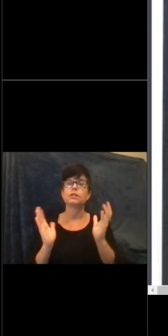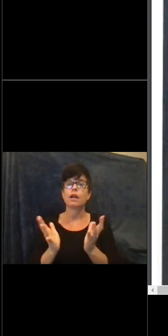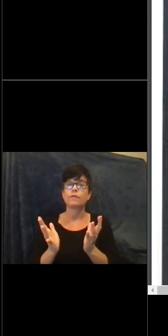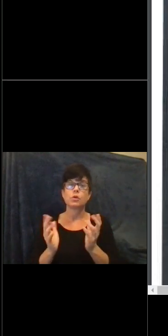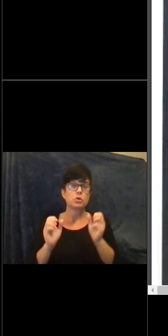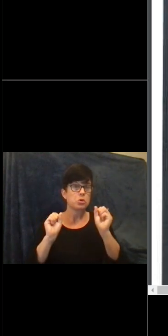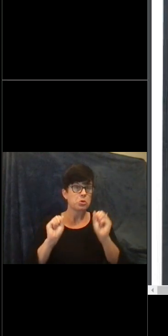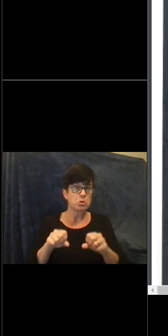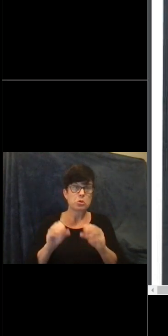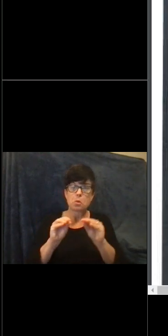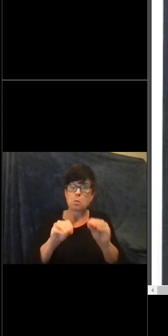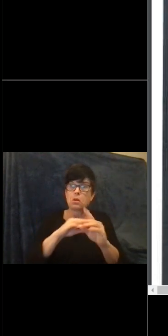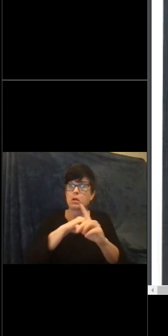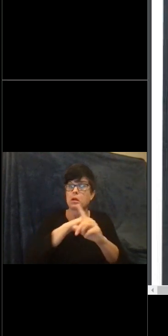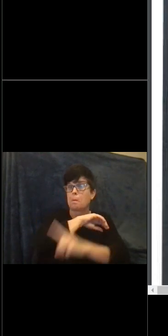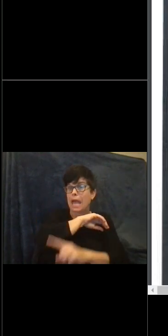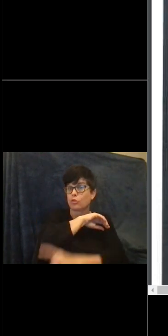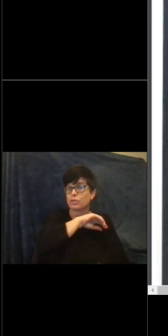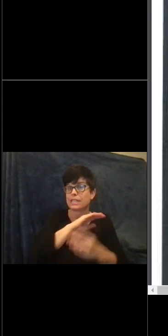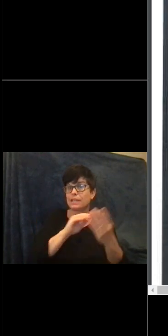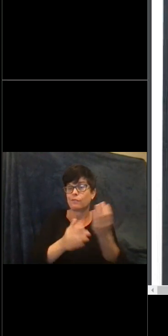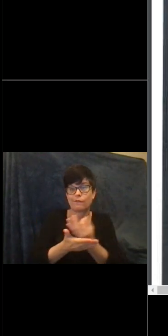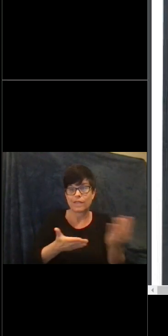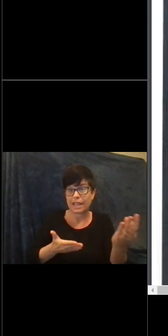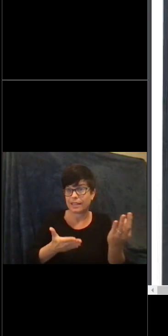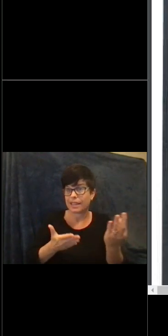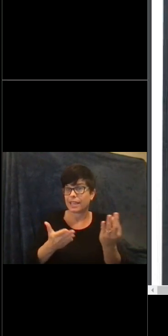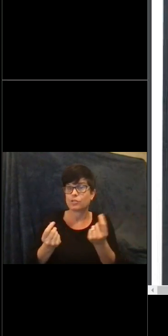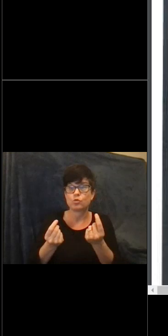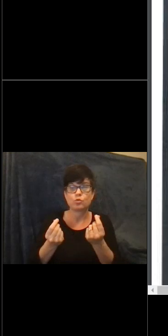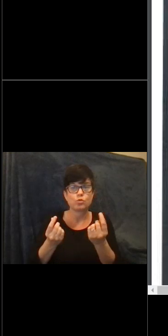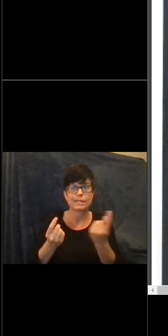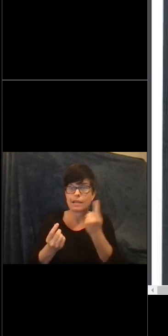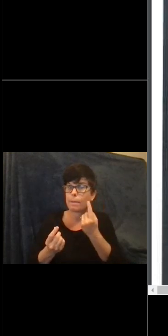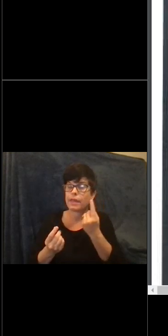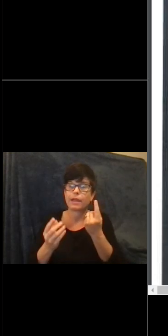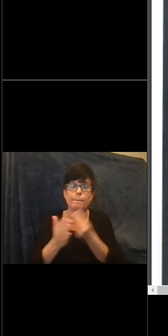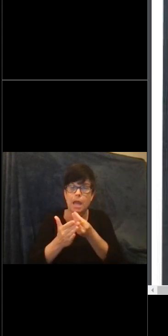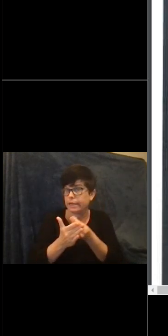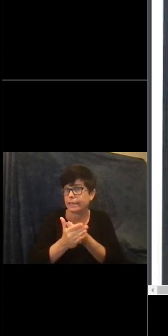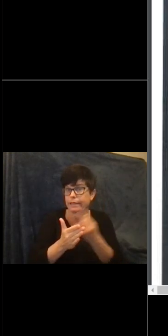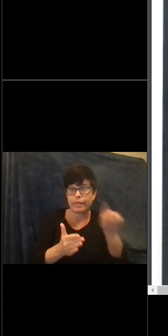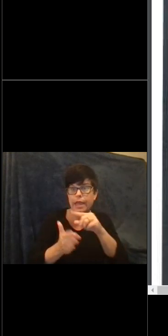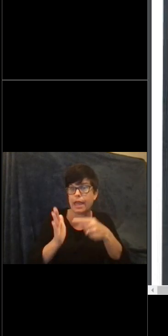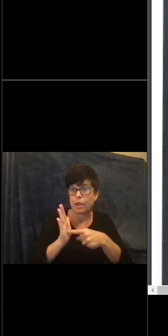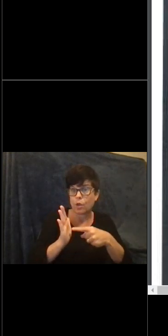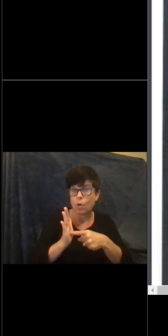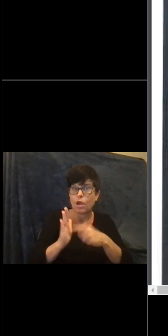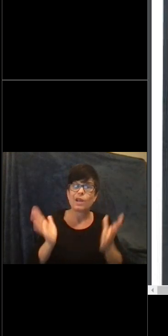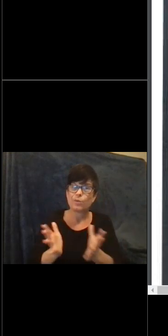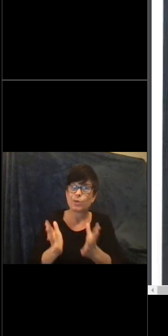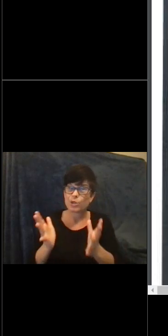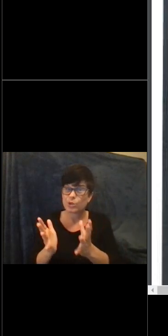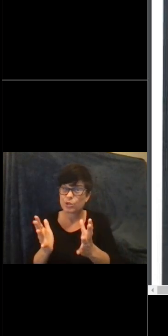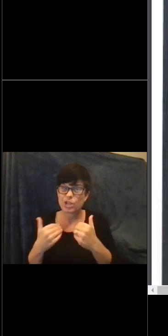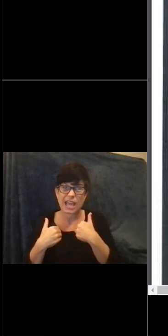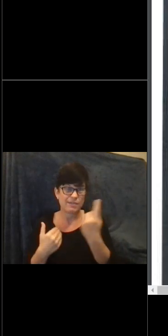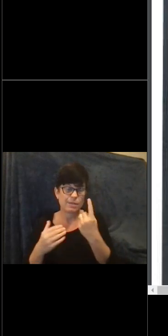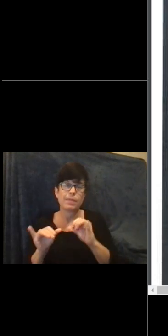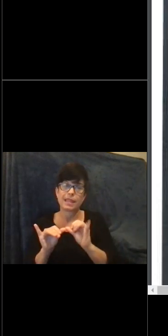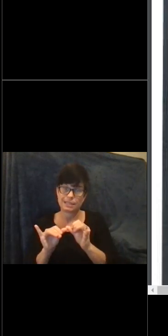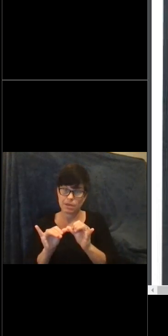for failing to do something, right? You know, a monetary penalty of some kind. And so, you know, again, I would encourage you to have something that's measurable that we